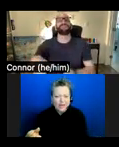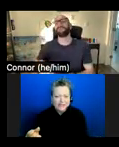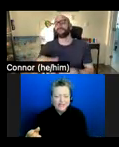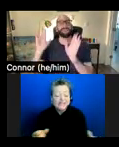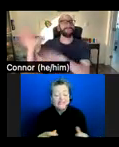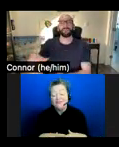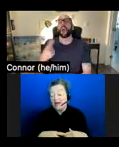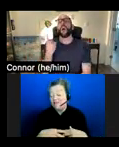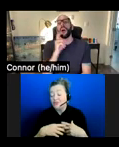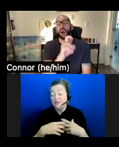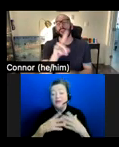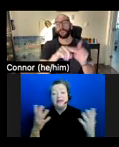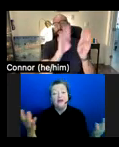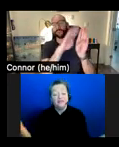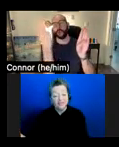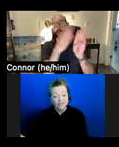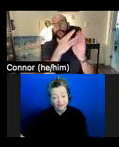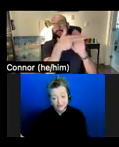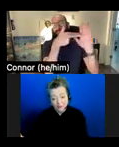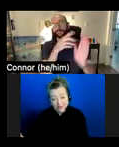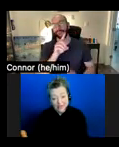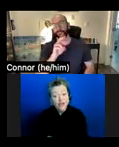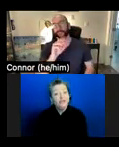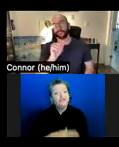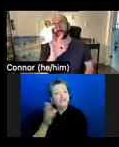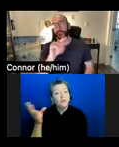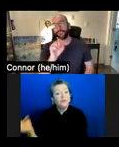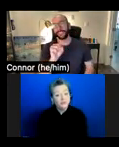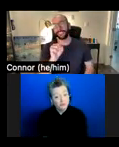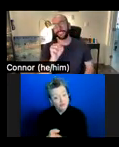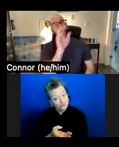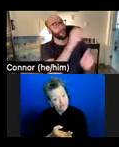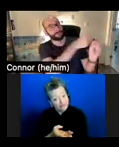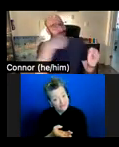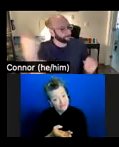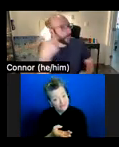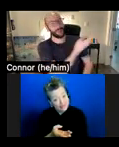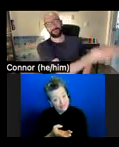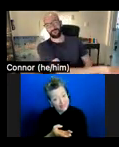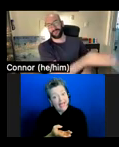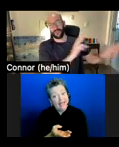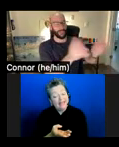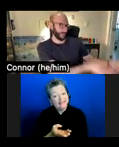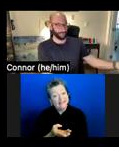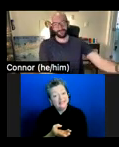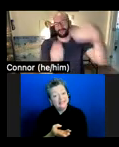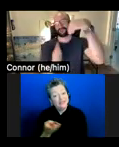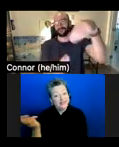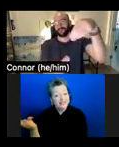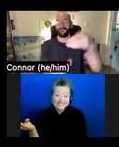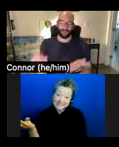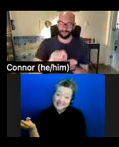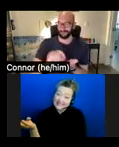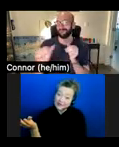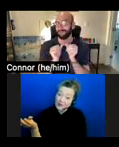it was. And instead of having to recreate everything that you just wrote, you just go to drafts. And you